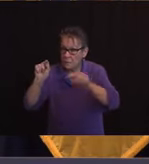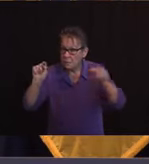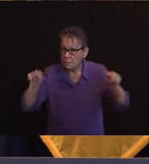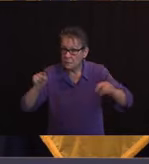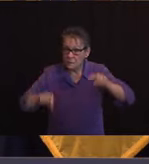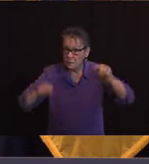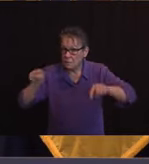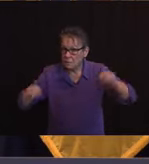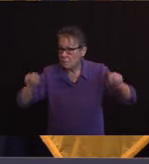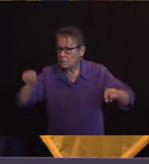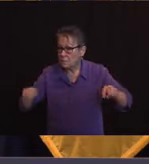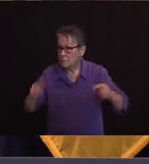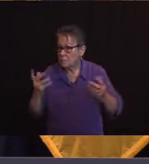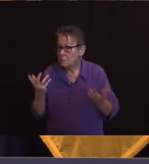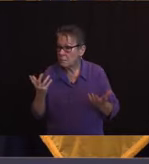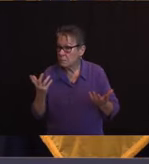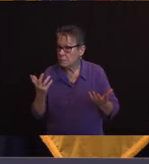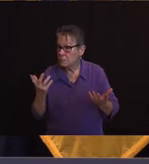slightly down.